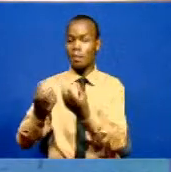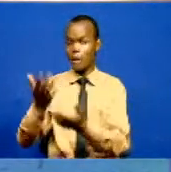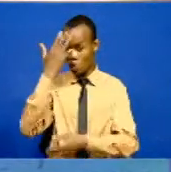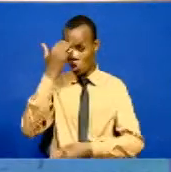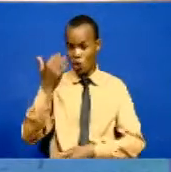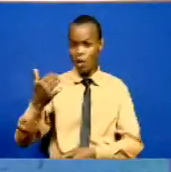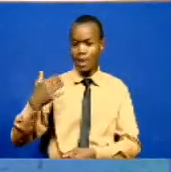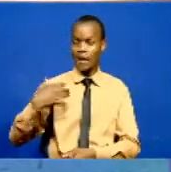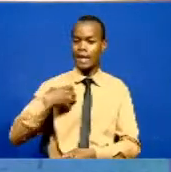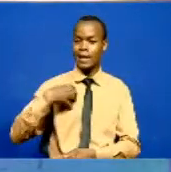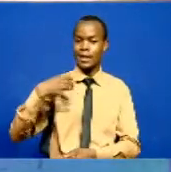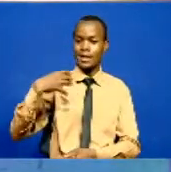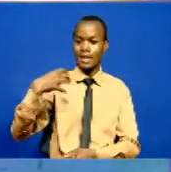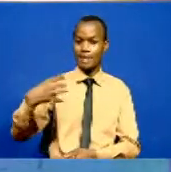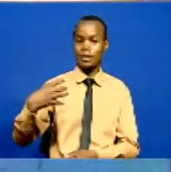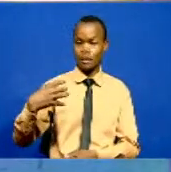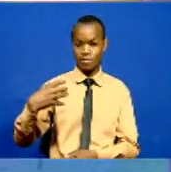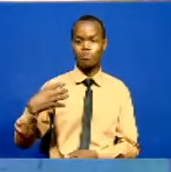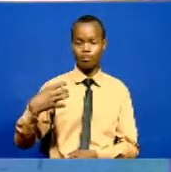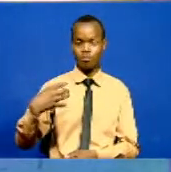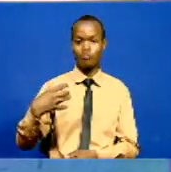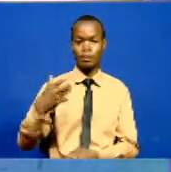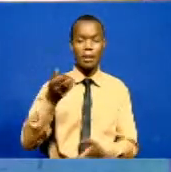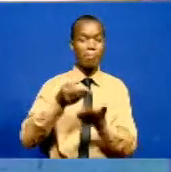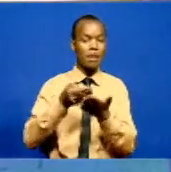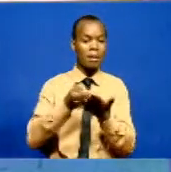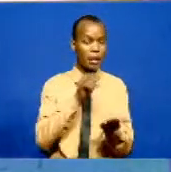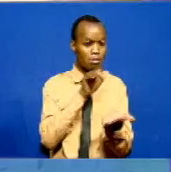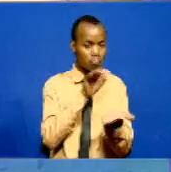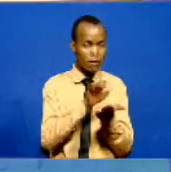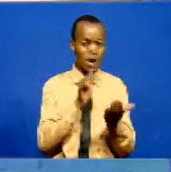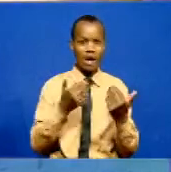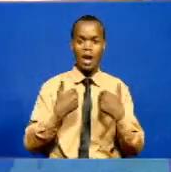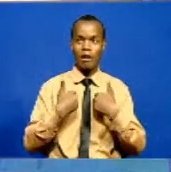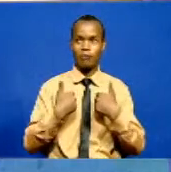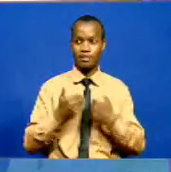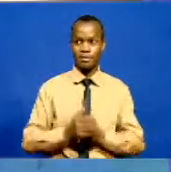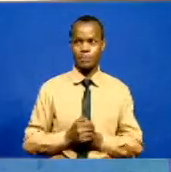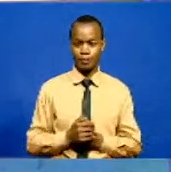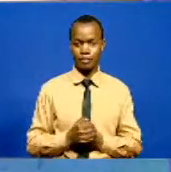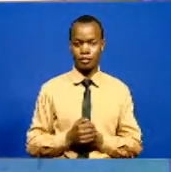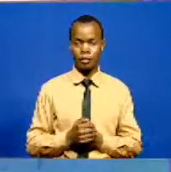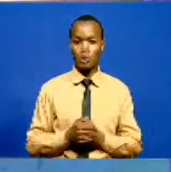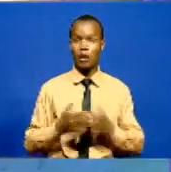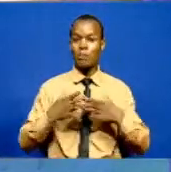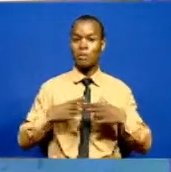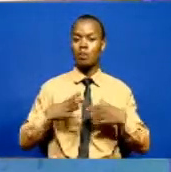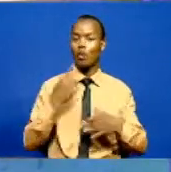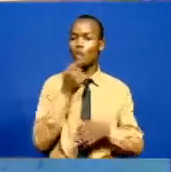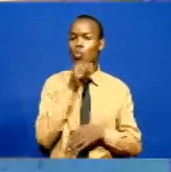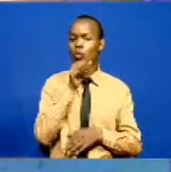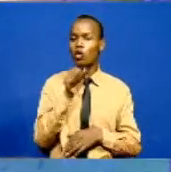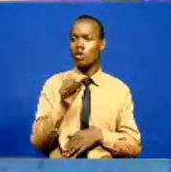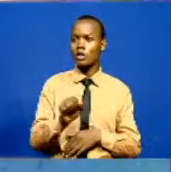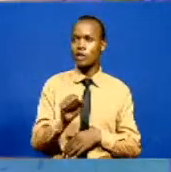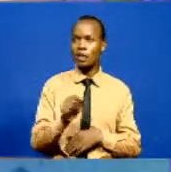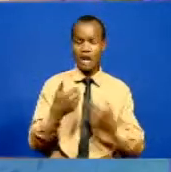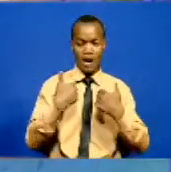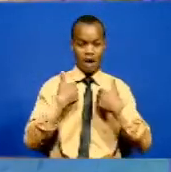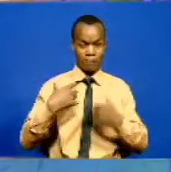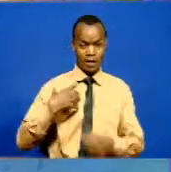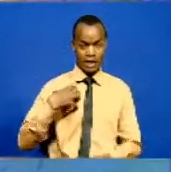rich materially. There was an analysis one time for those who are old. A very rich